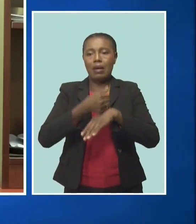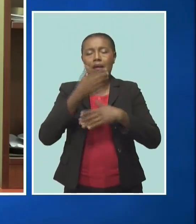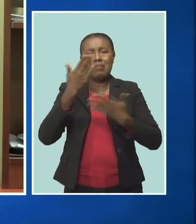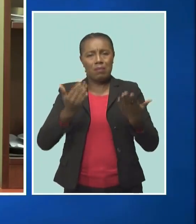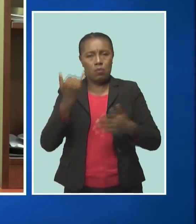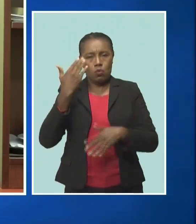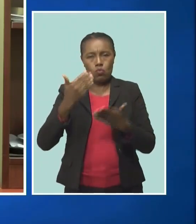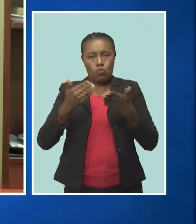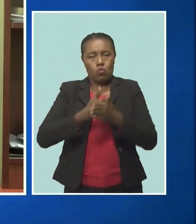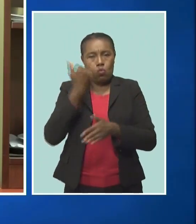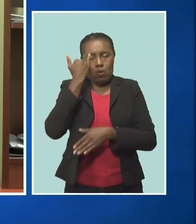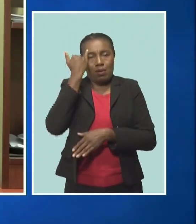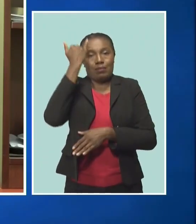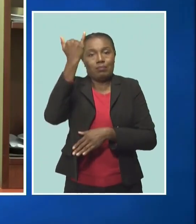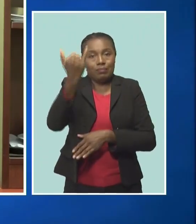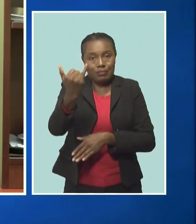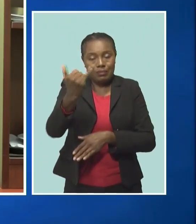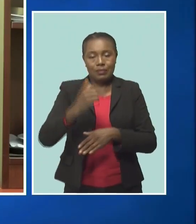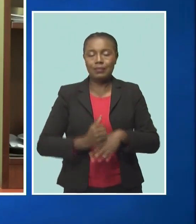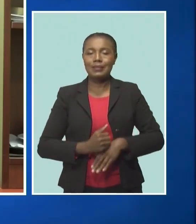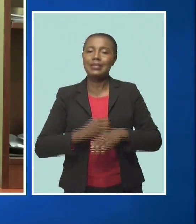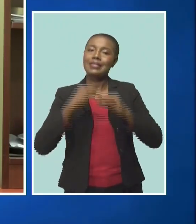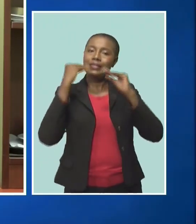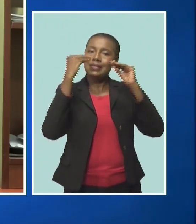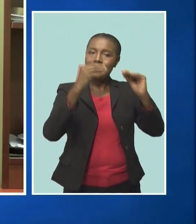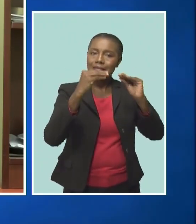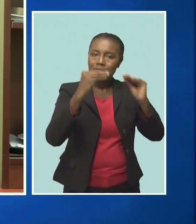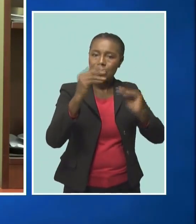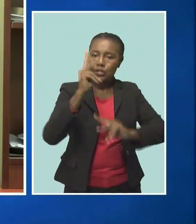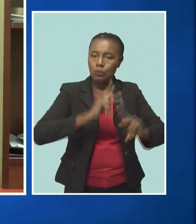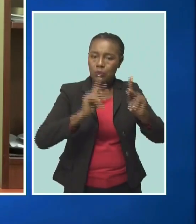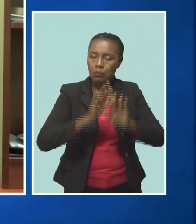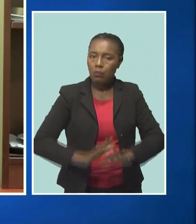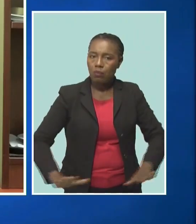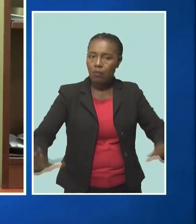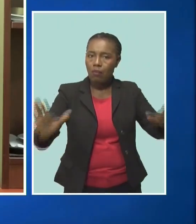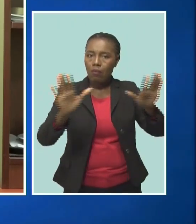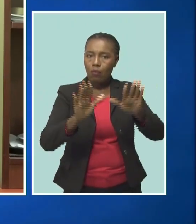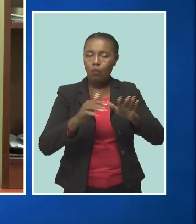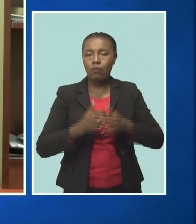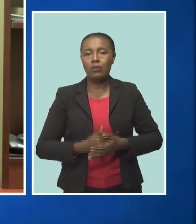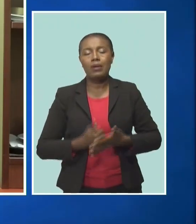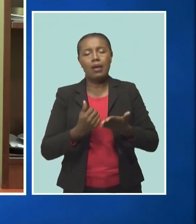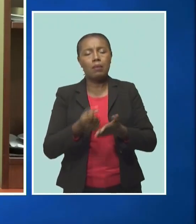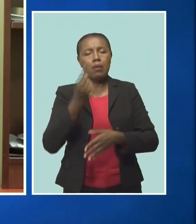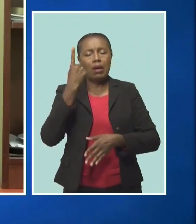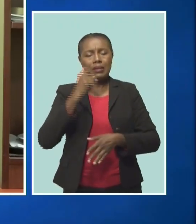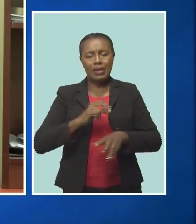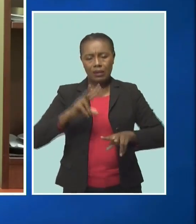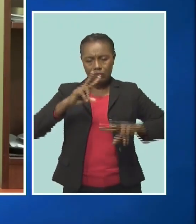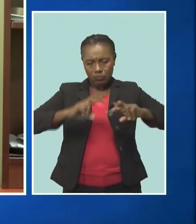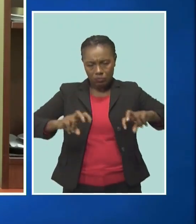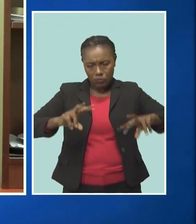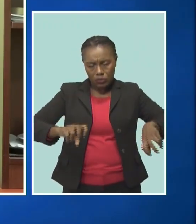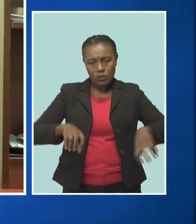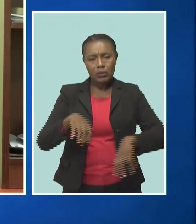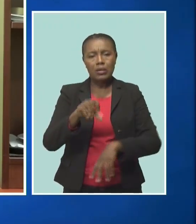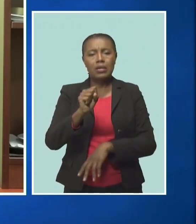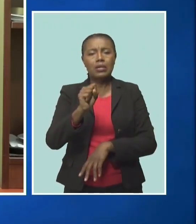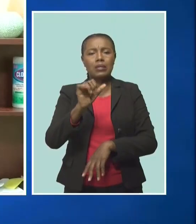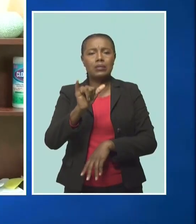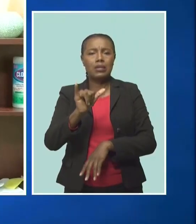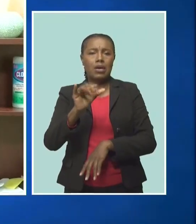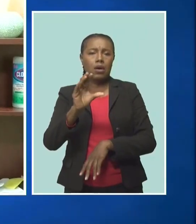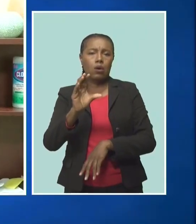initiatives to educate the public at large as to what assessments and psychometric testing is all